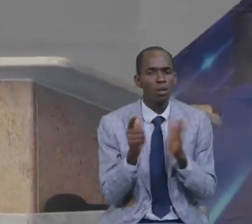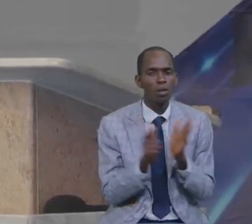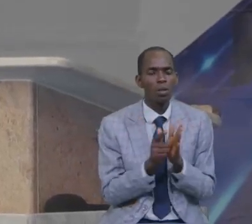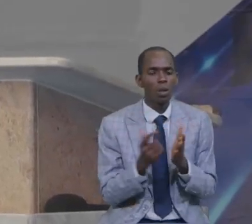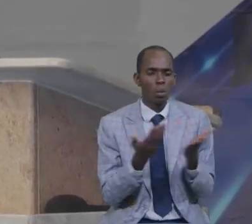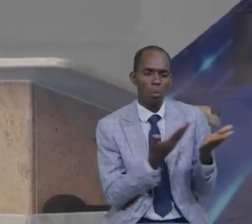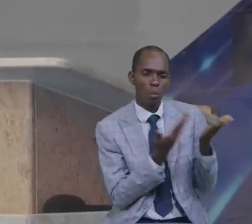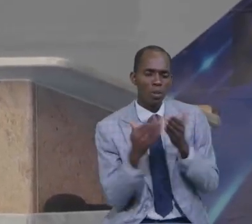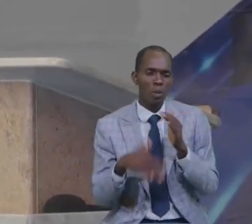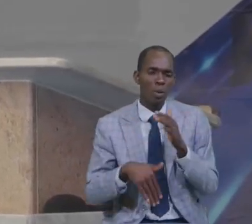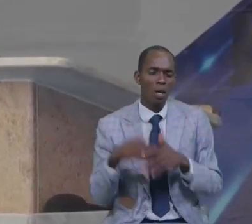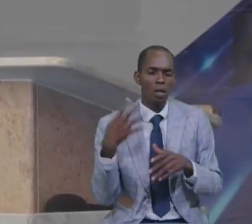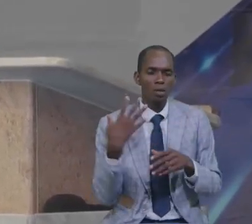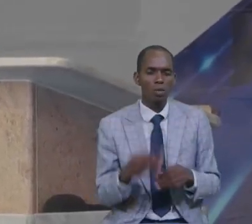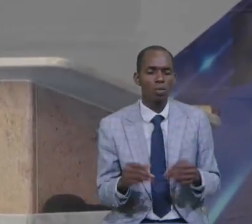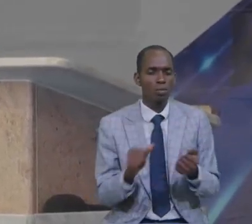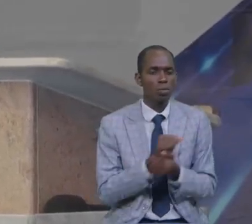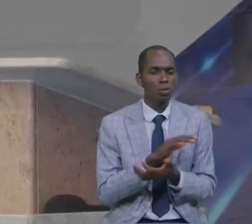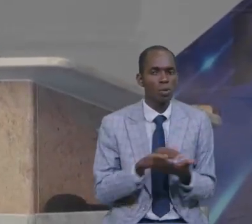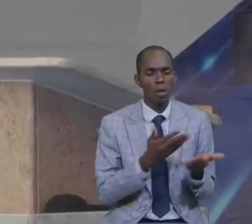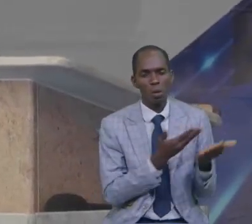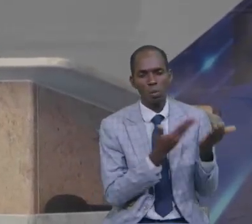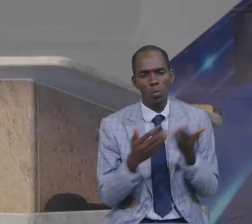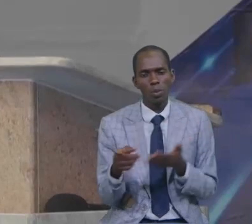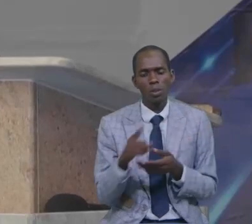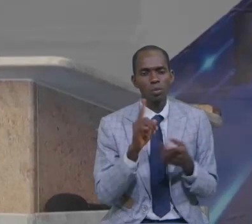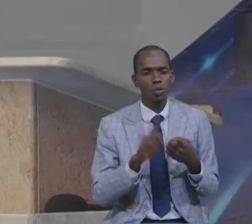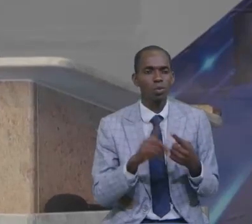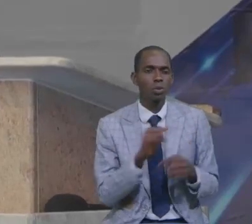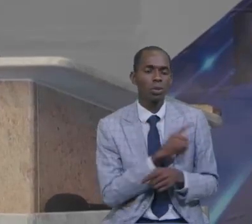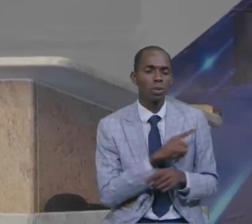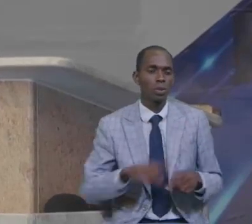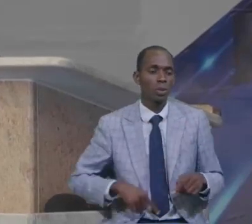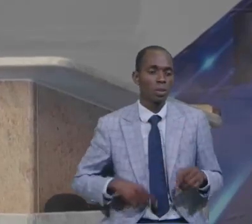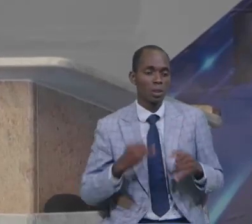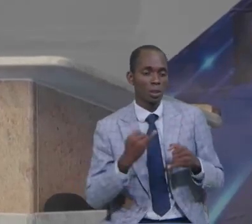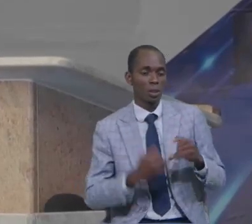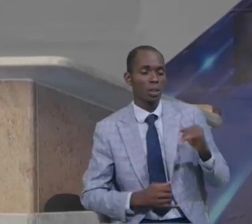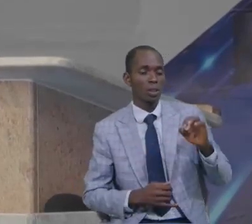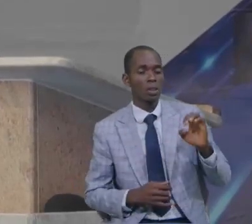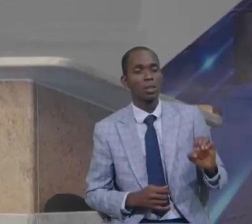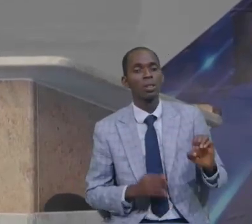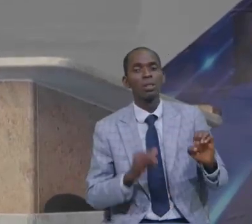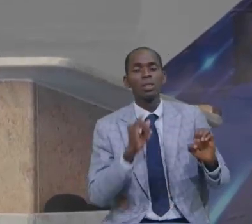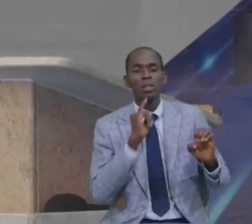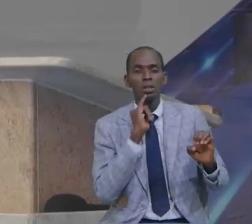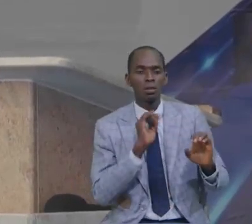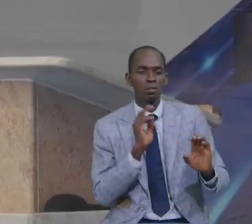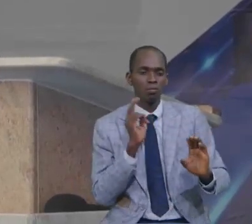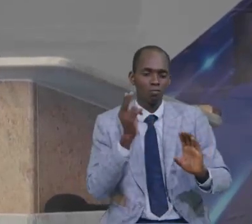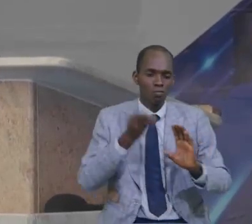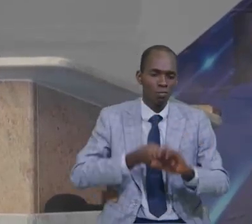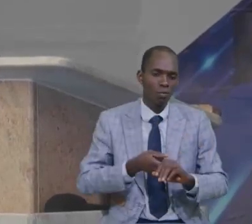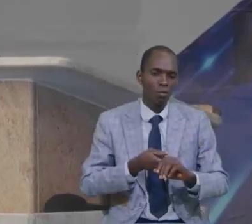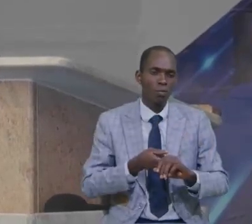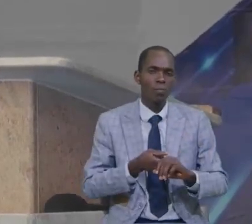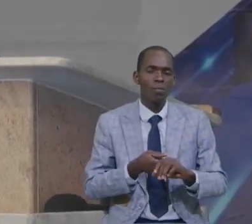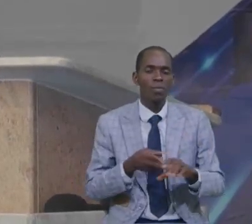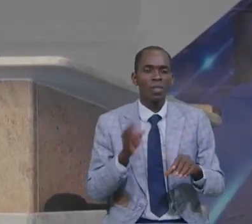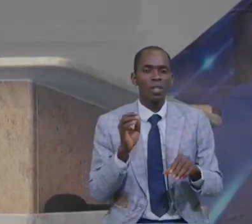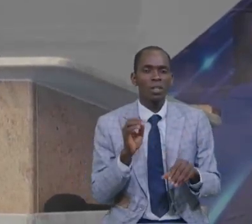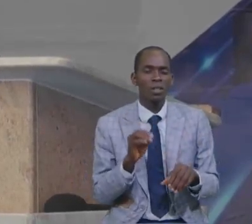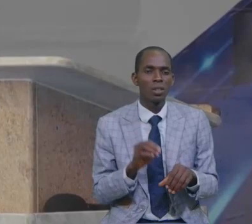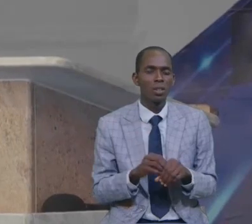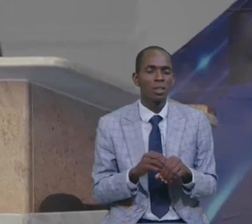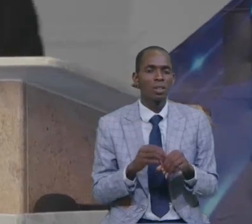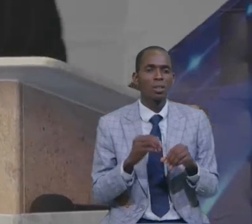engaging in limitless liaisons for the Great